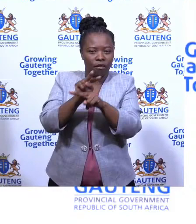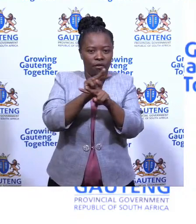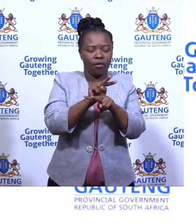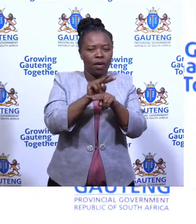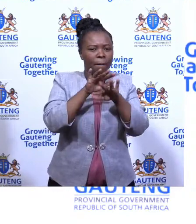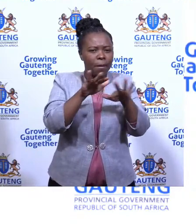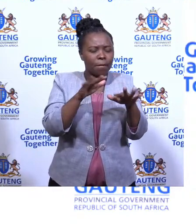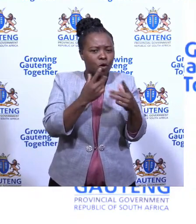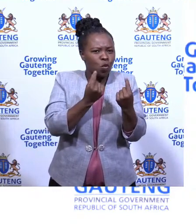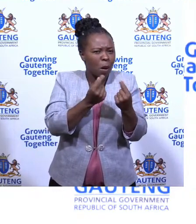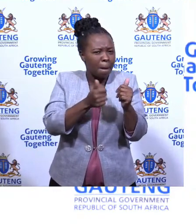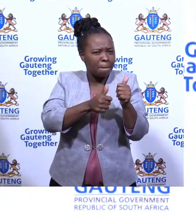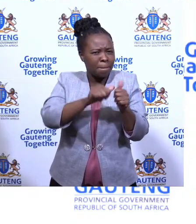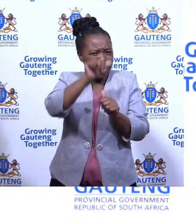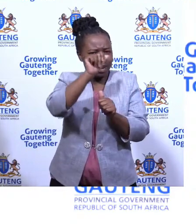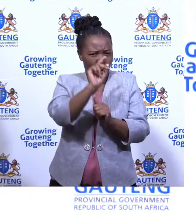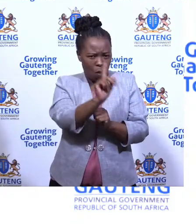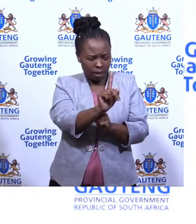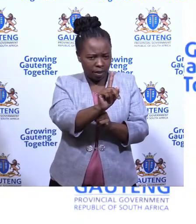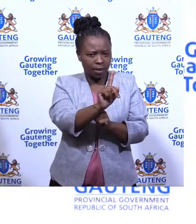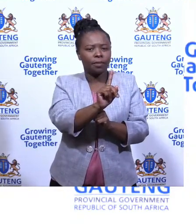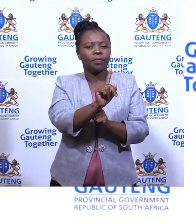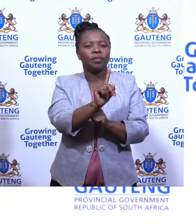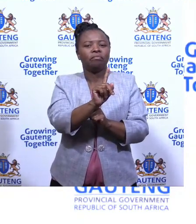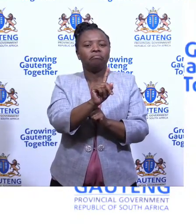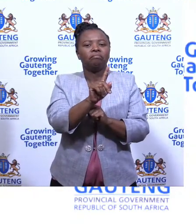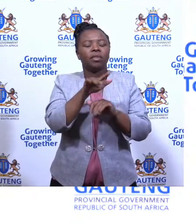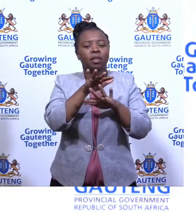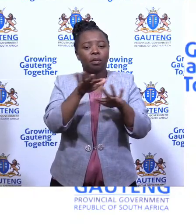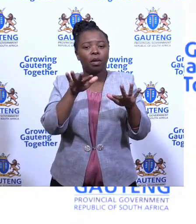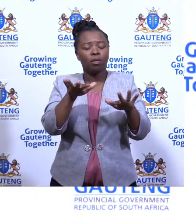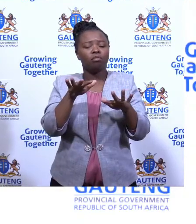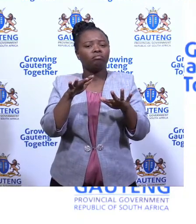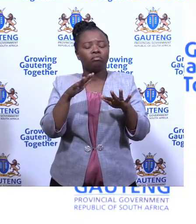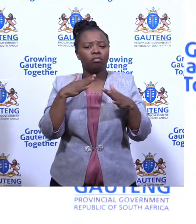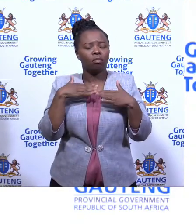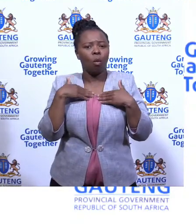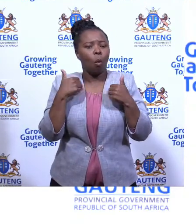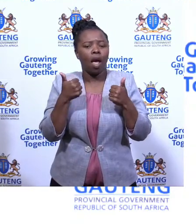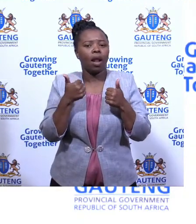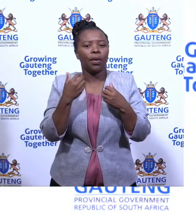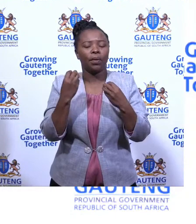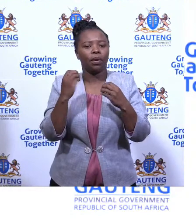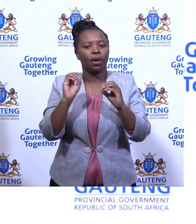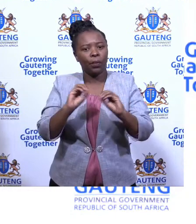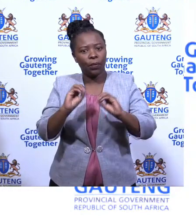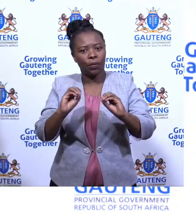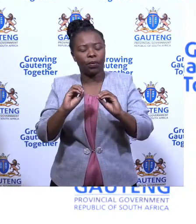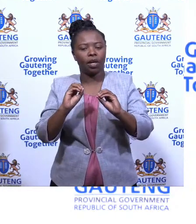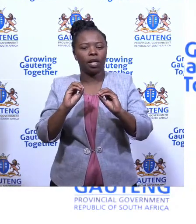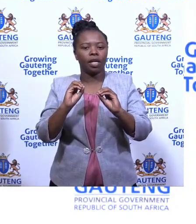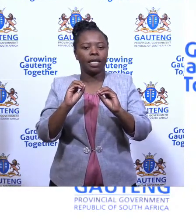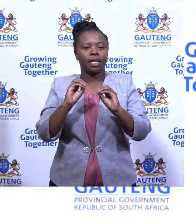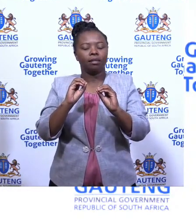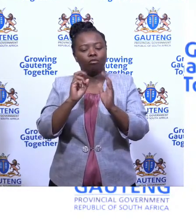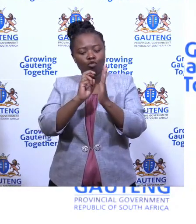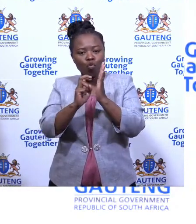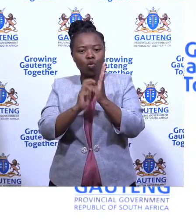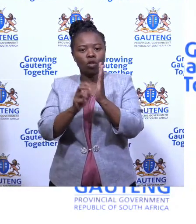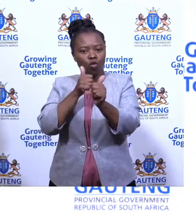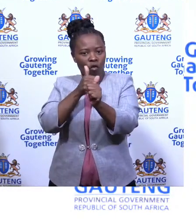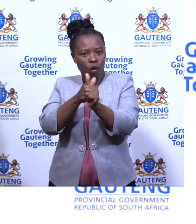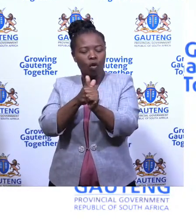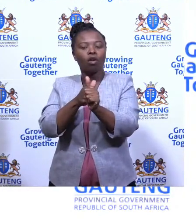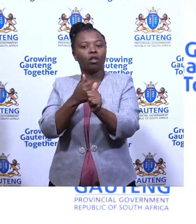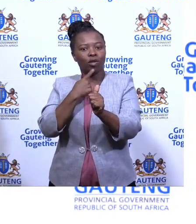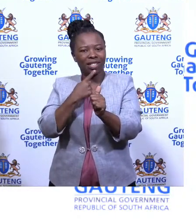are doing better when our people are not responding well on the measures that they must do. We also